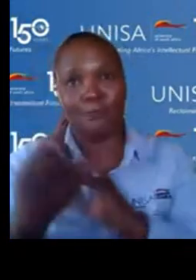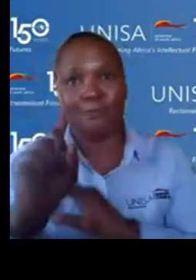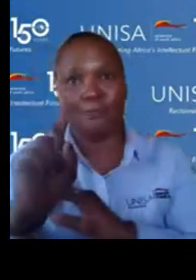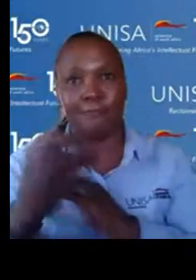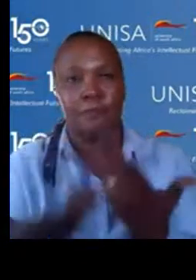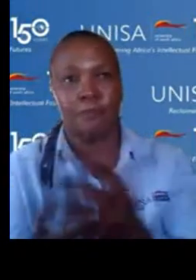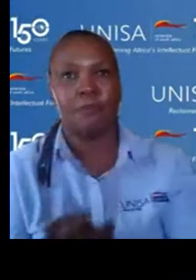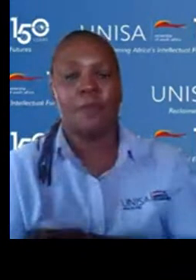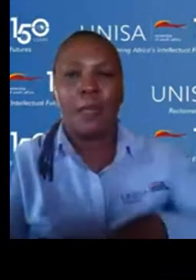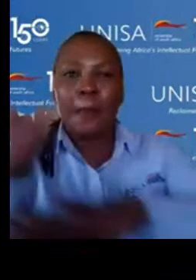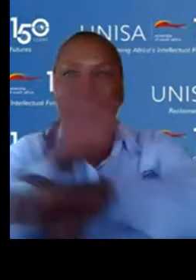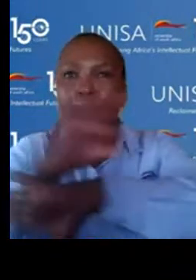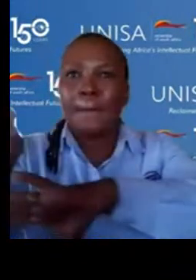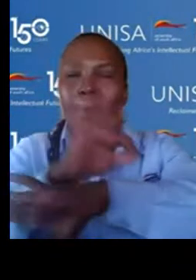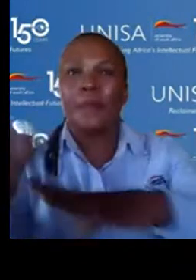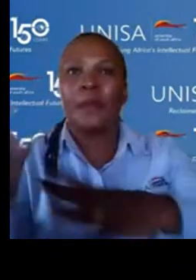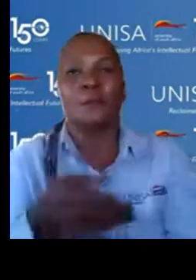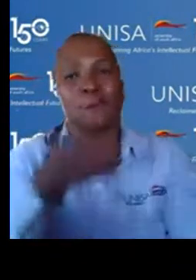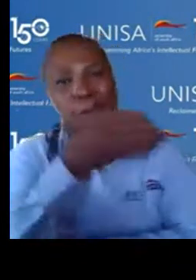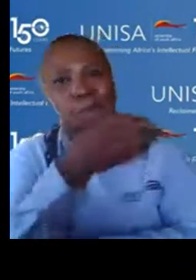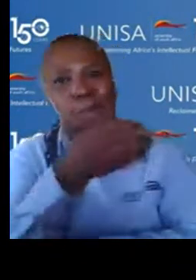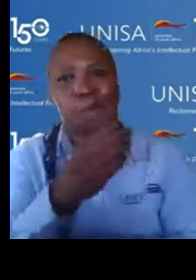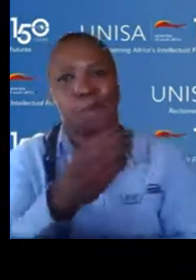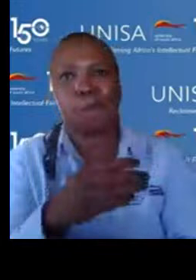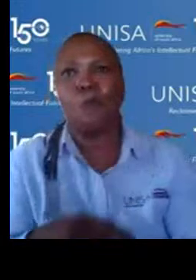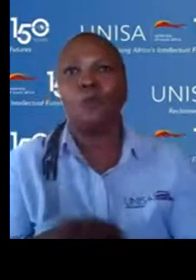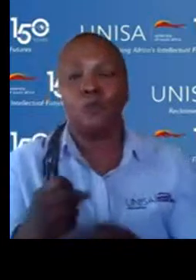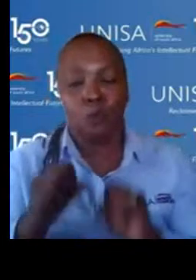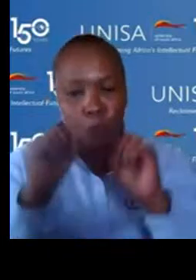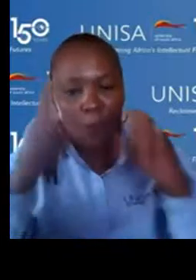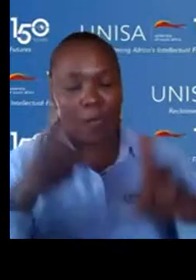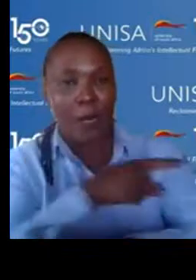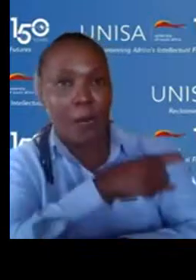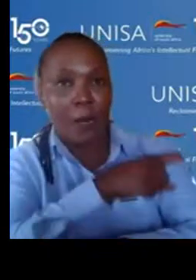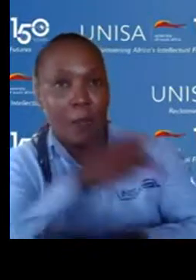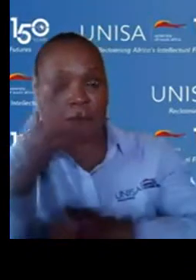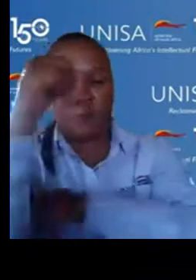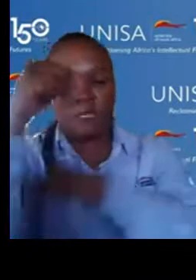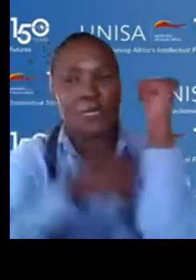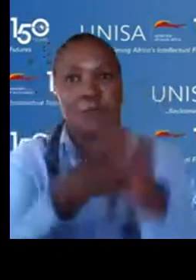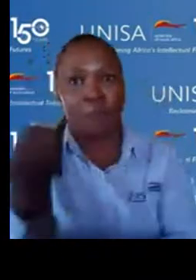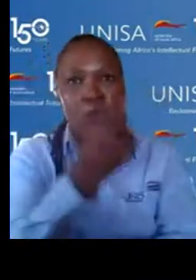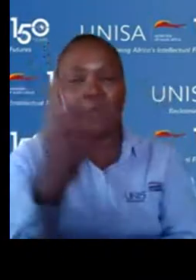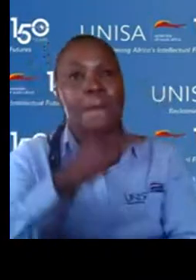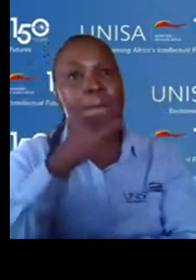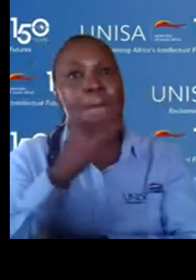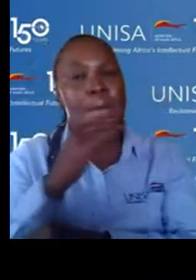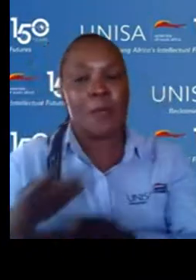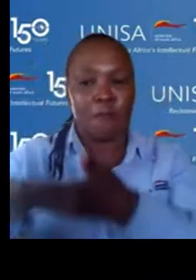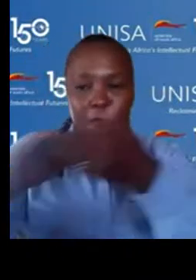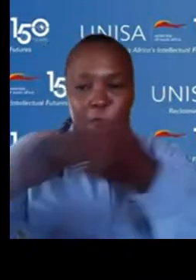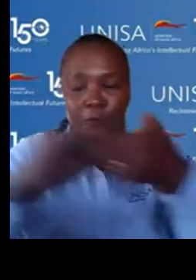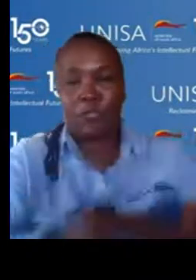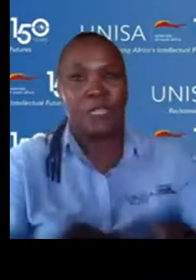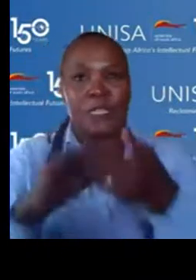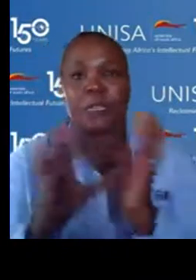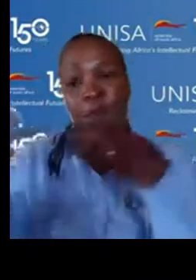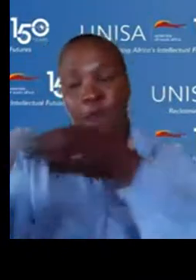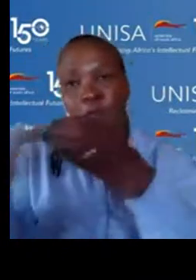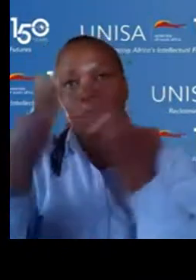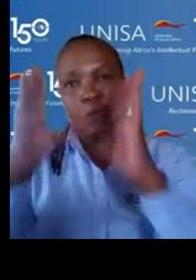in place to resuscitate both structures, meaning the Association and Forum of Students with